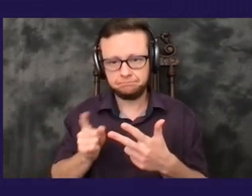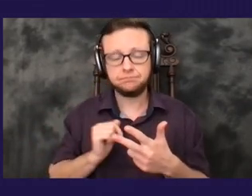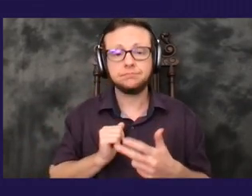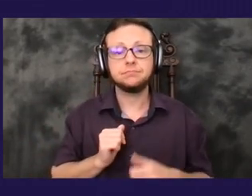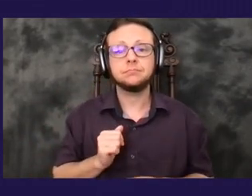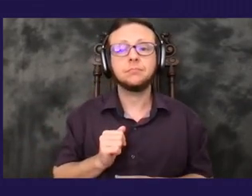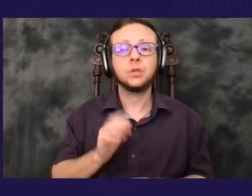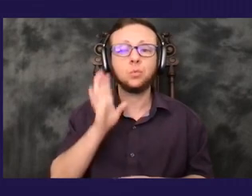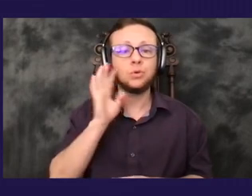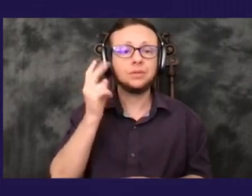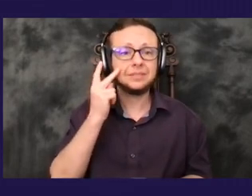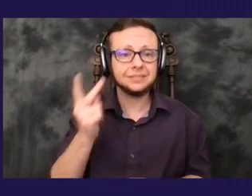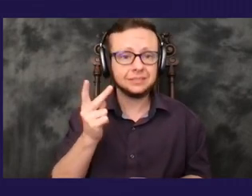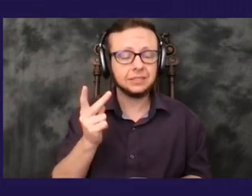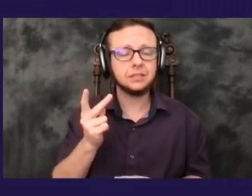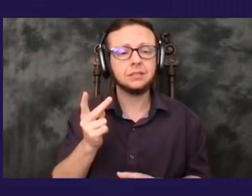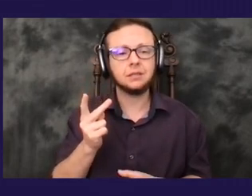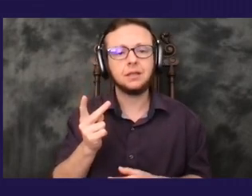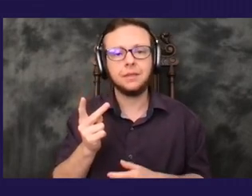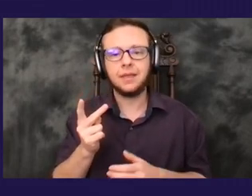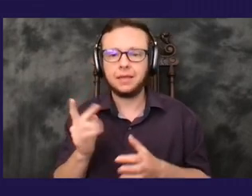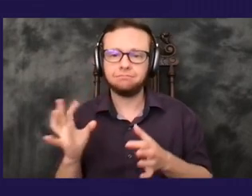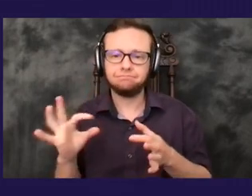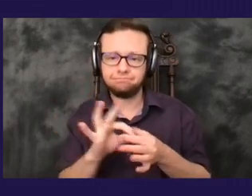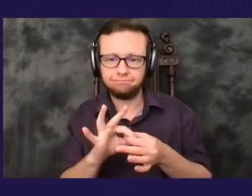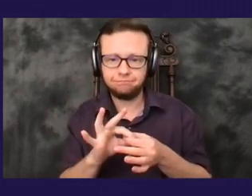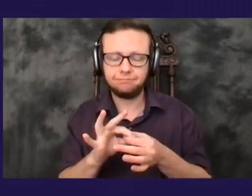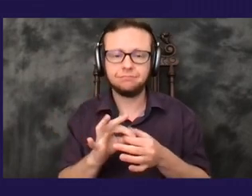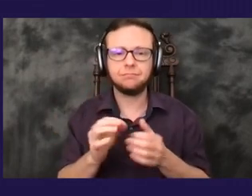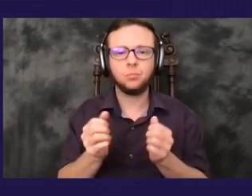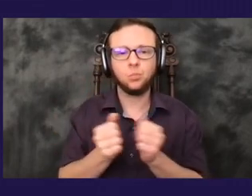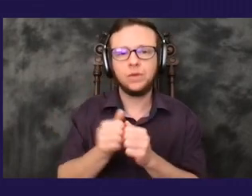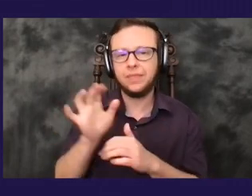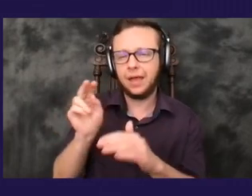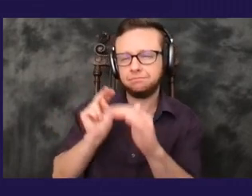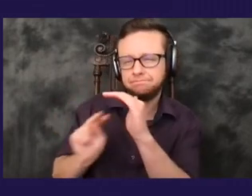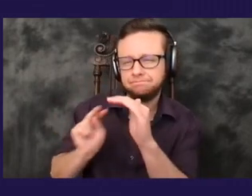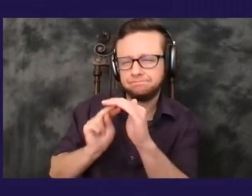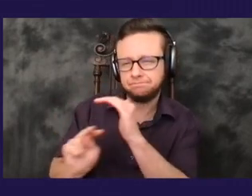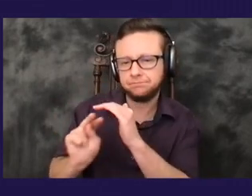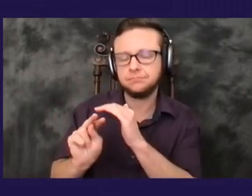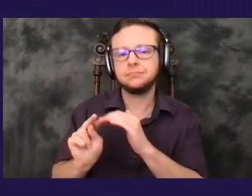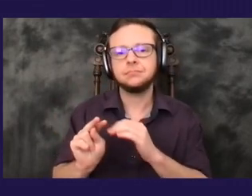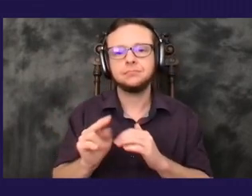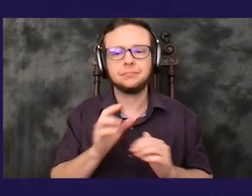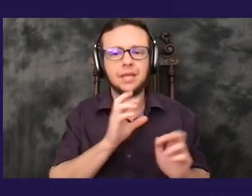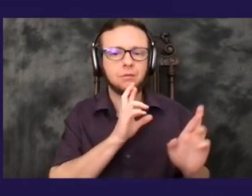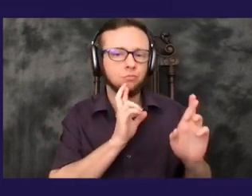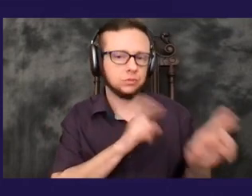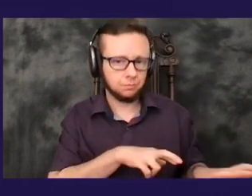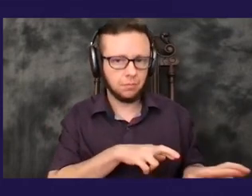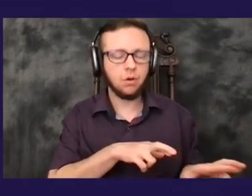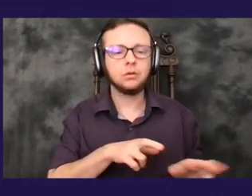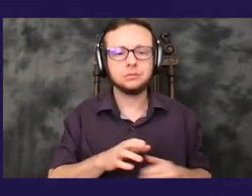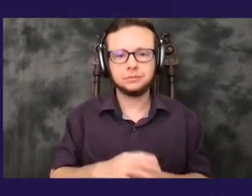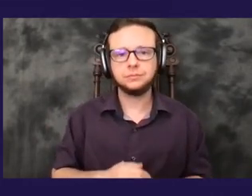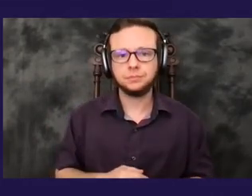are folded together with kind of that anticipatory posture and then the response that would use that